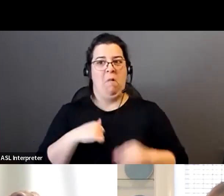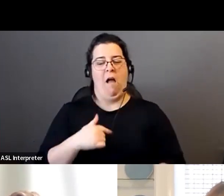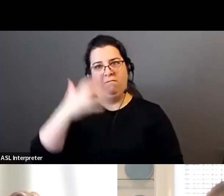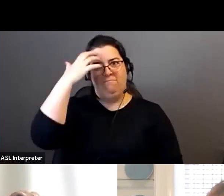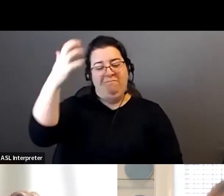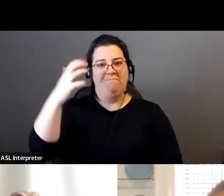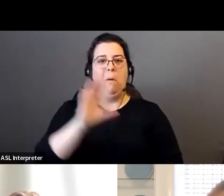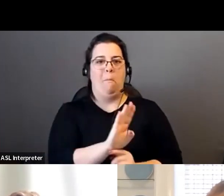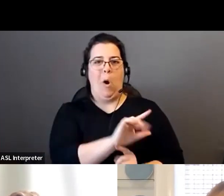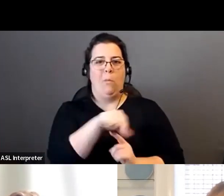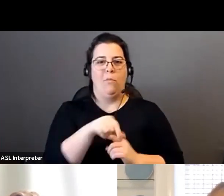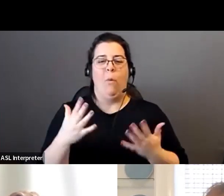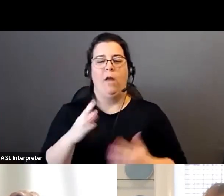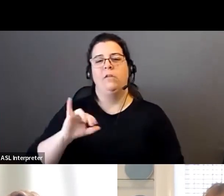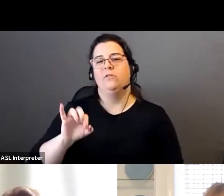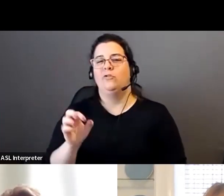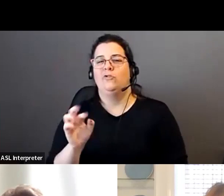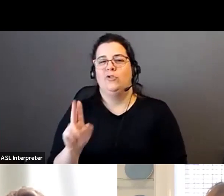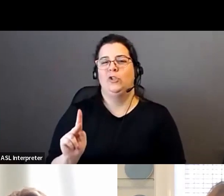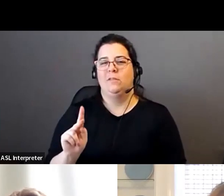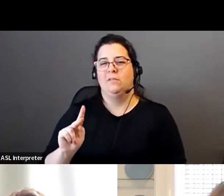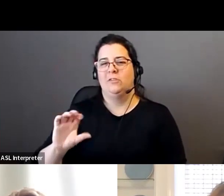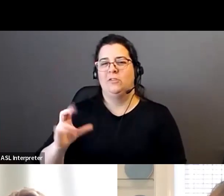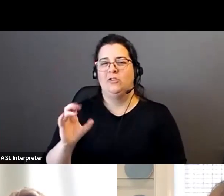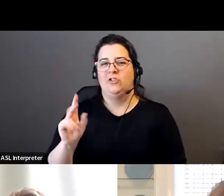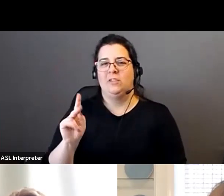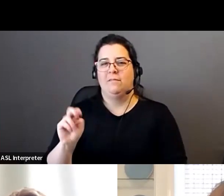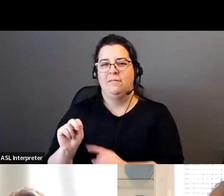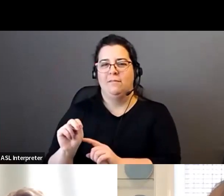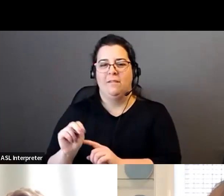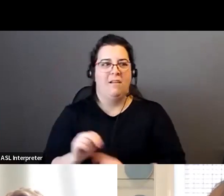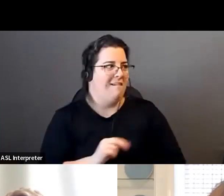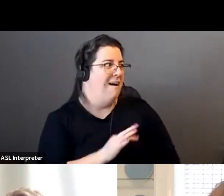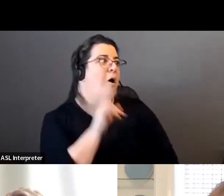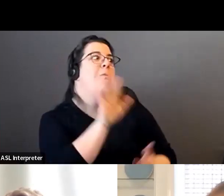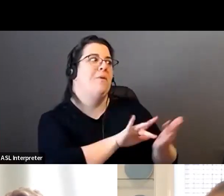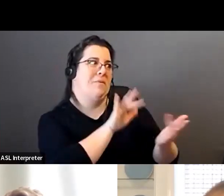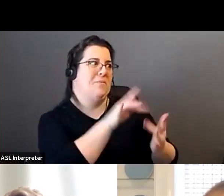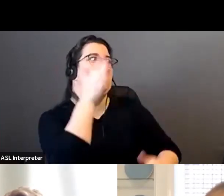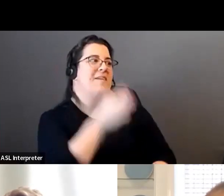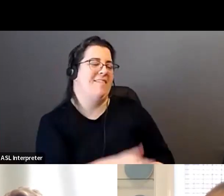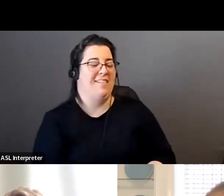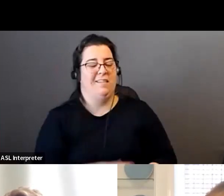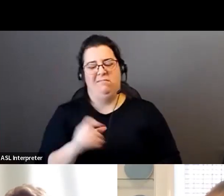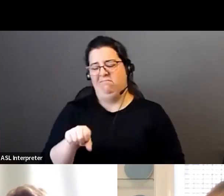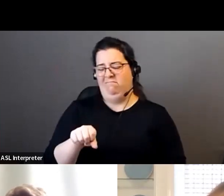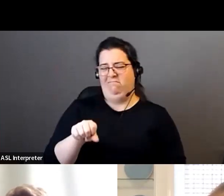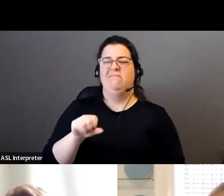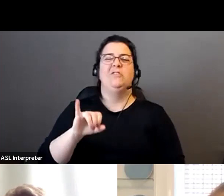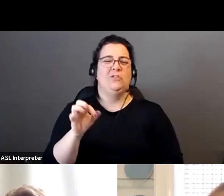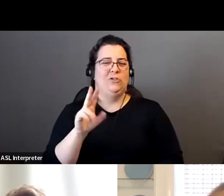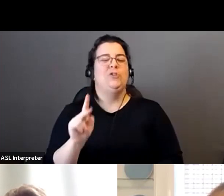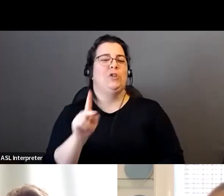absolutely love that. So you will hear from me. Yeah, I love, and yeah, I love to do